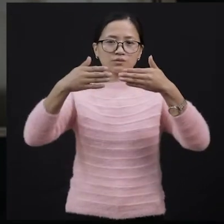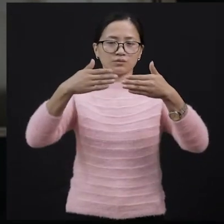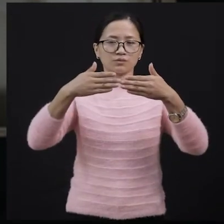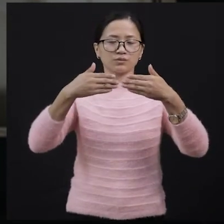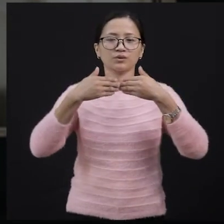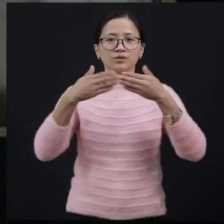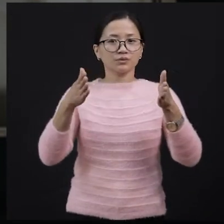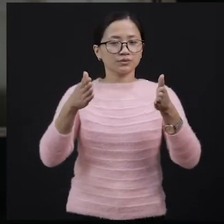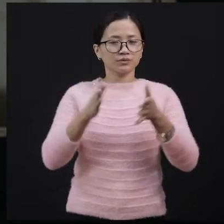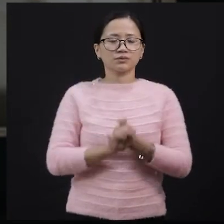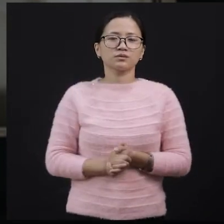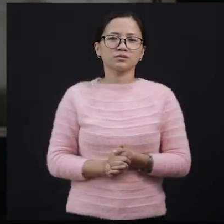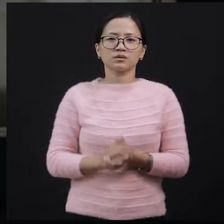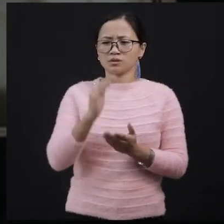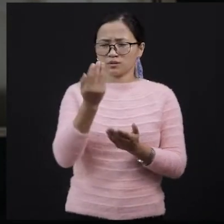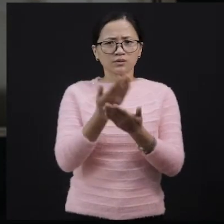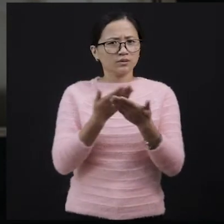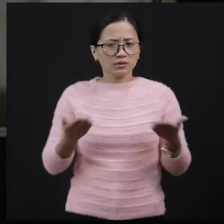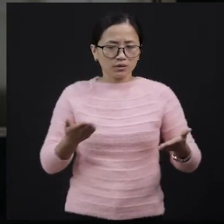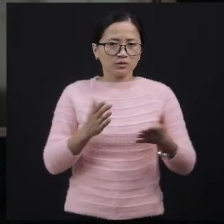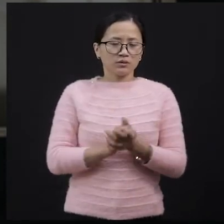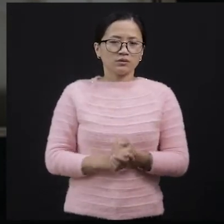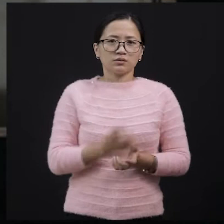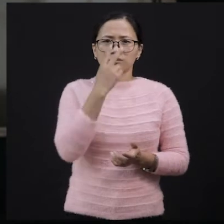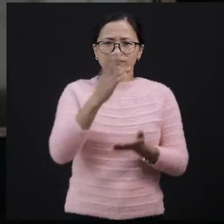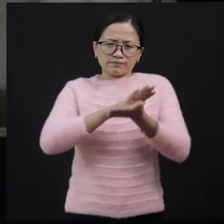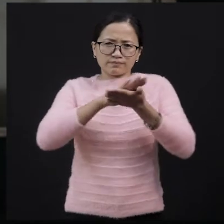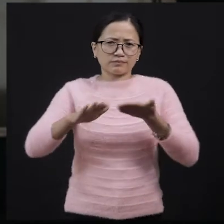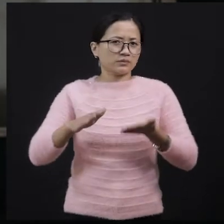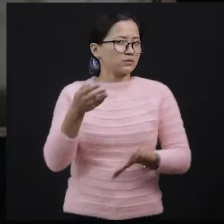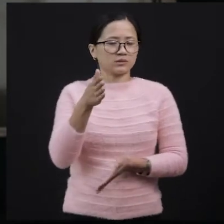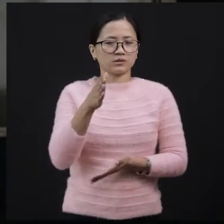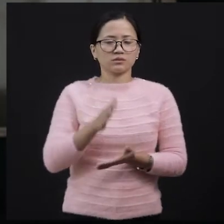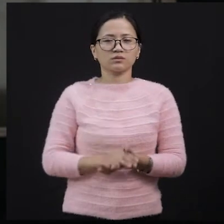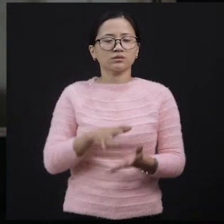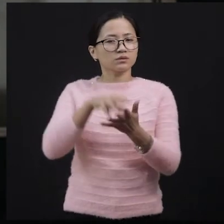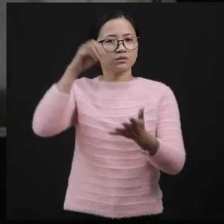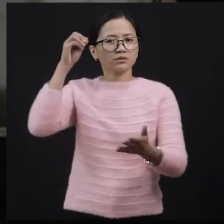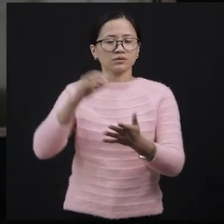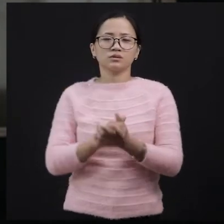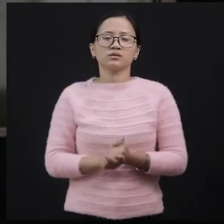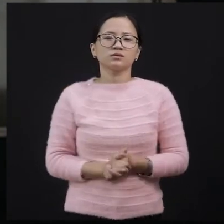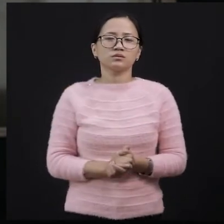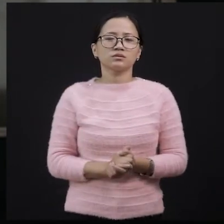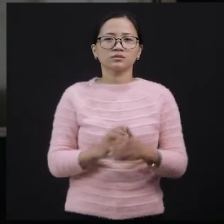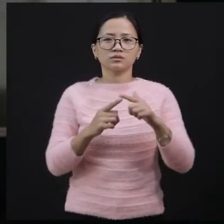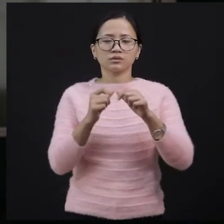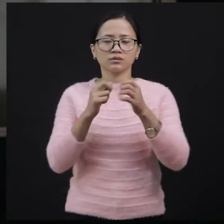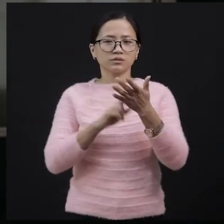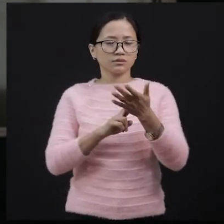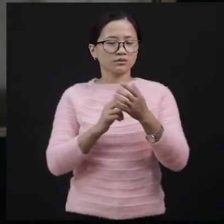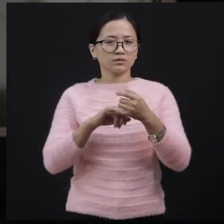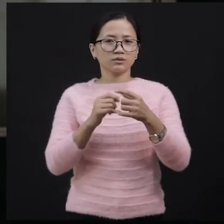will not be clear. Okay, so now we have already learned transparent bodies,